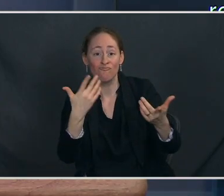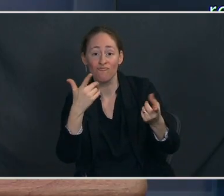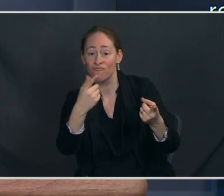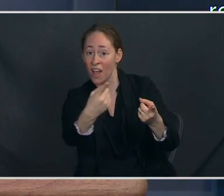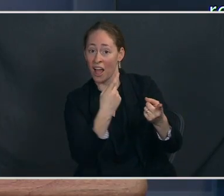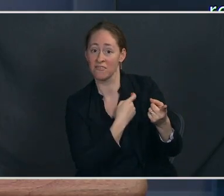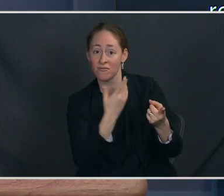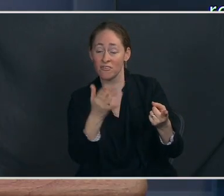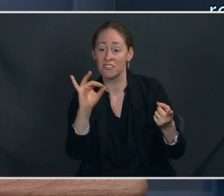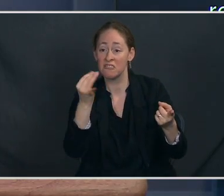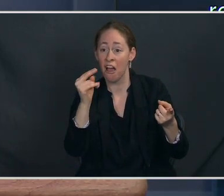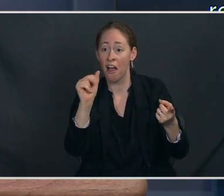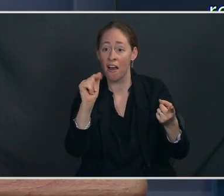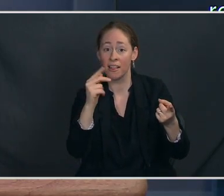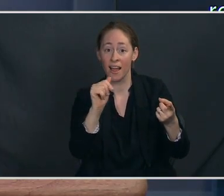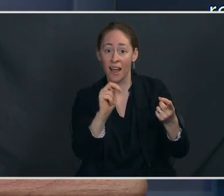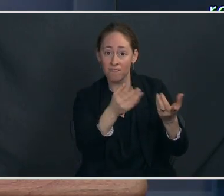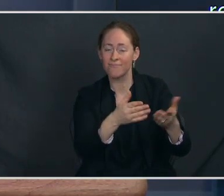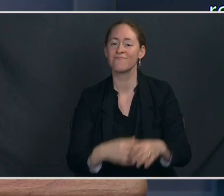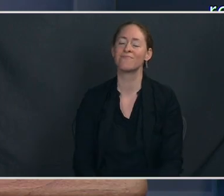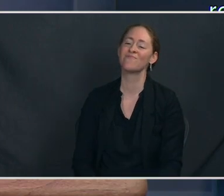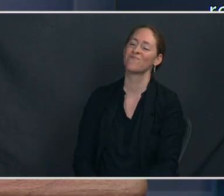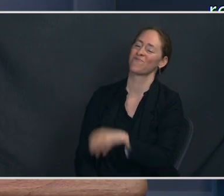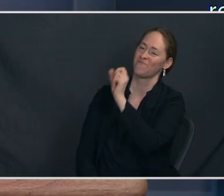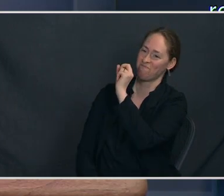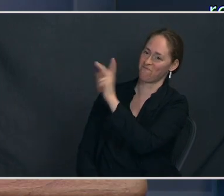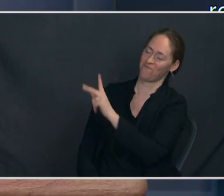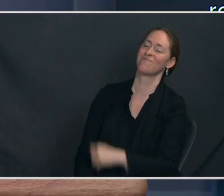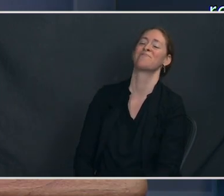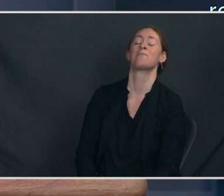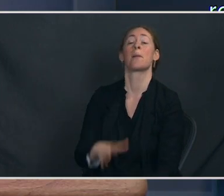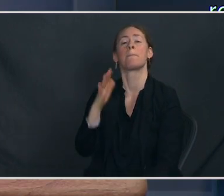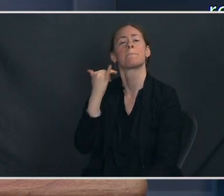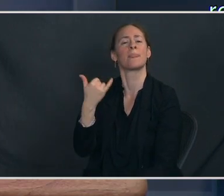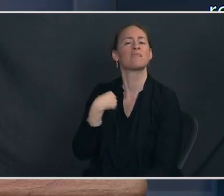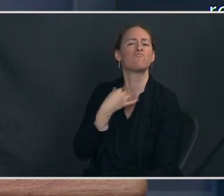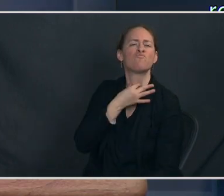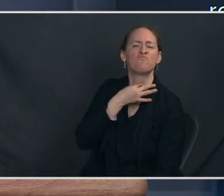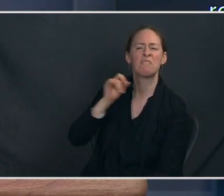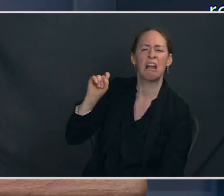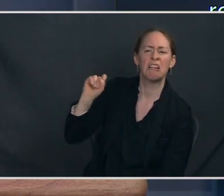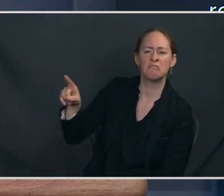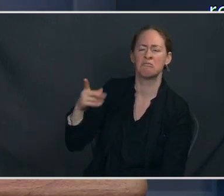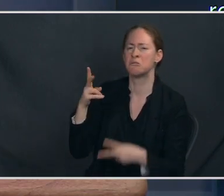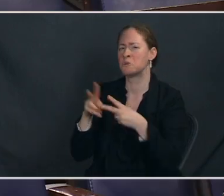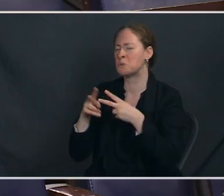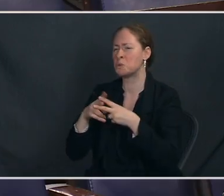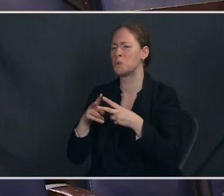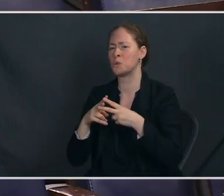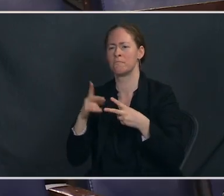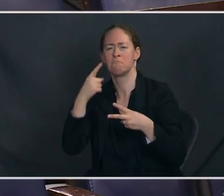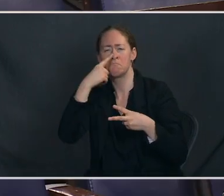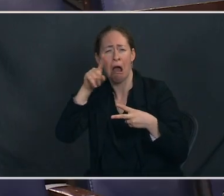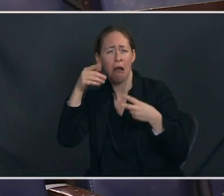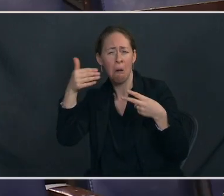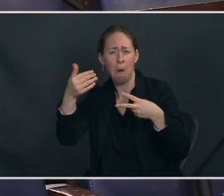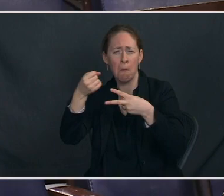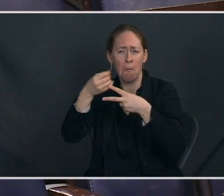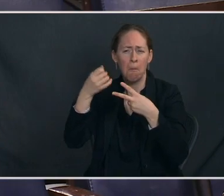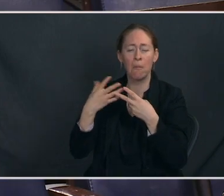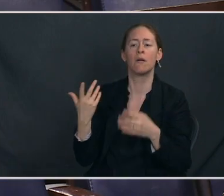the response to the pandemic, two matters there. First, could you provide us a little more detail as to how much more of